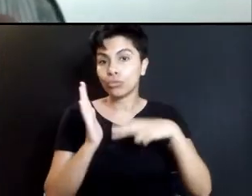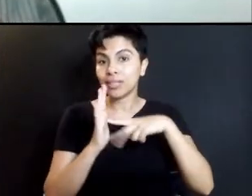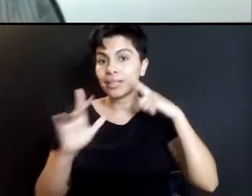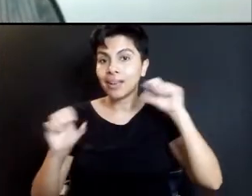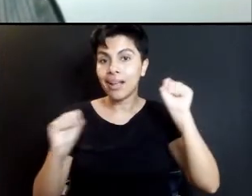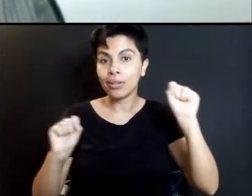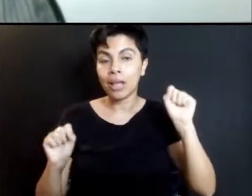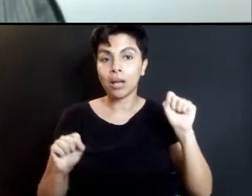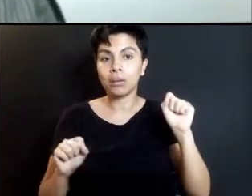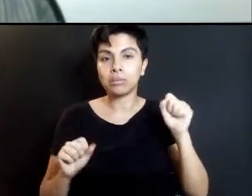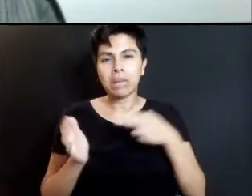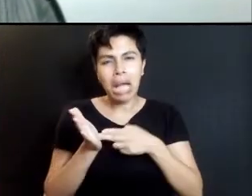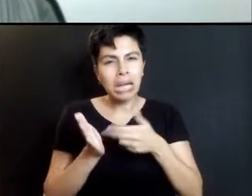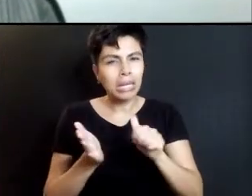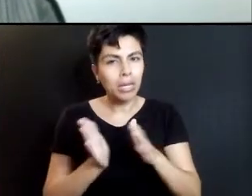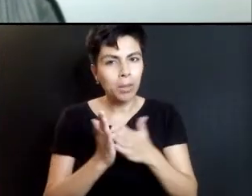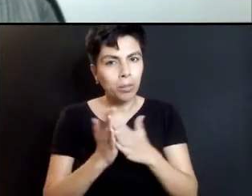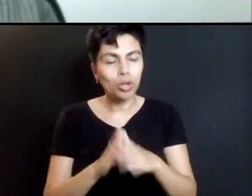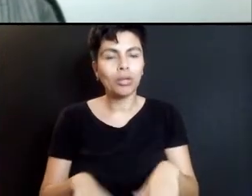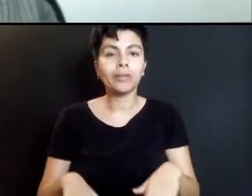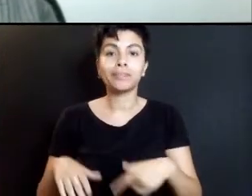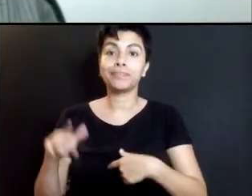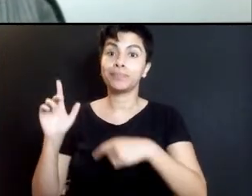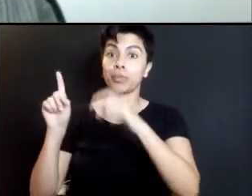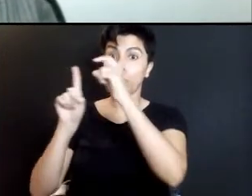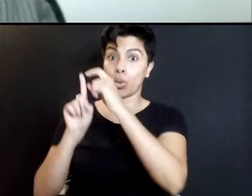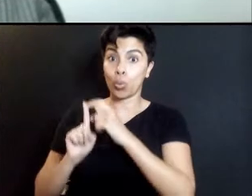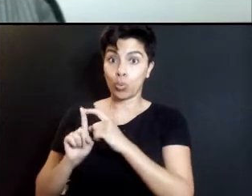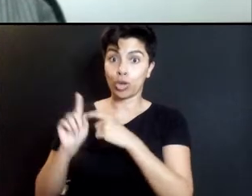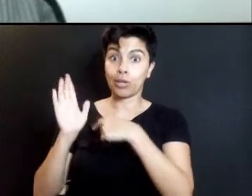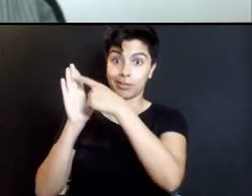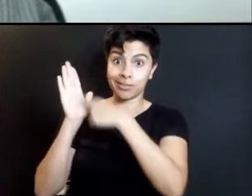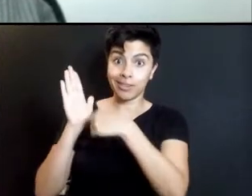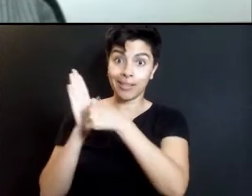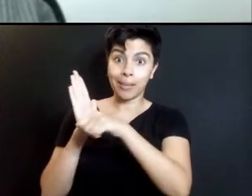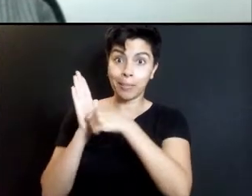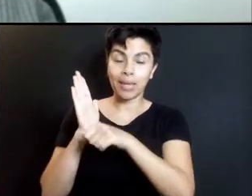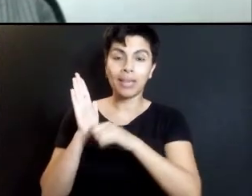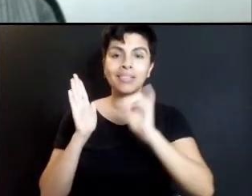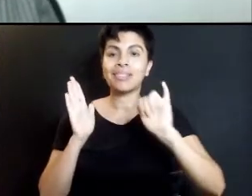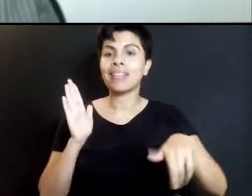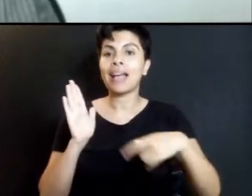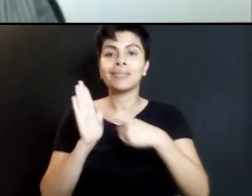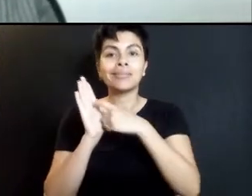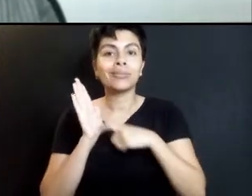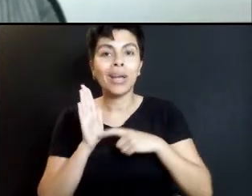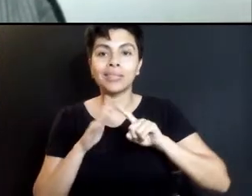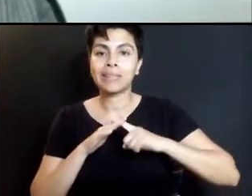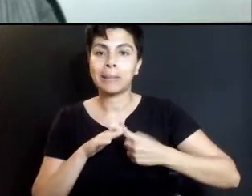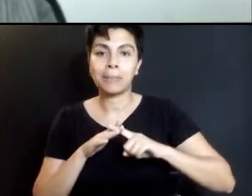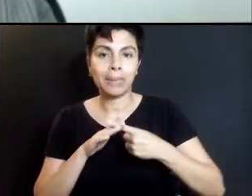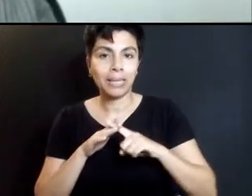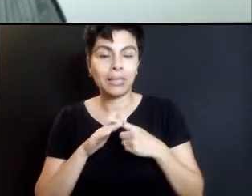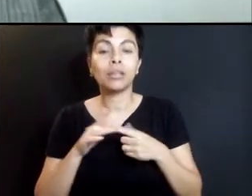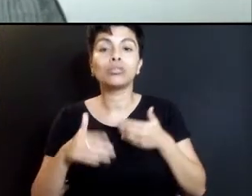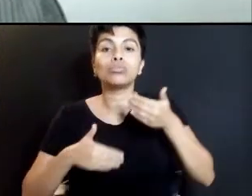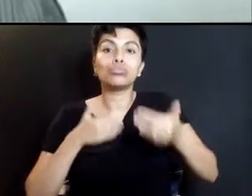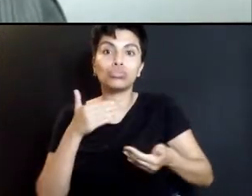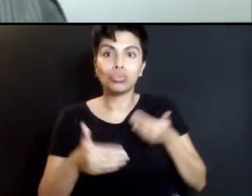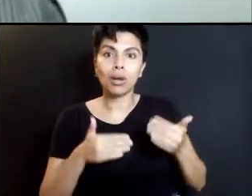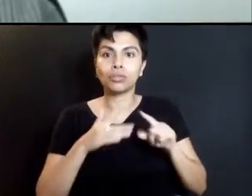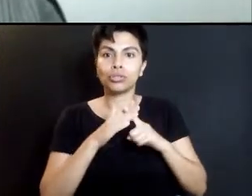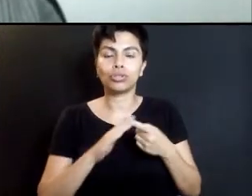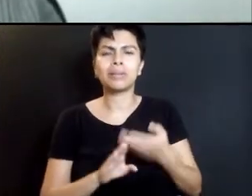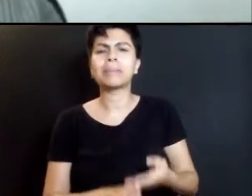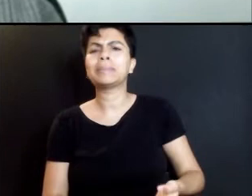book is that reading the words on the page is only the beginning. The process starts